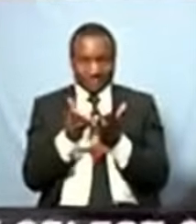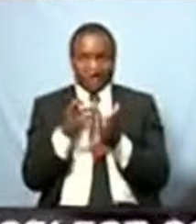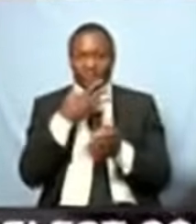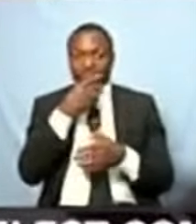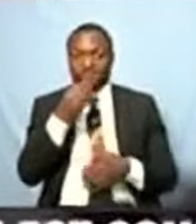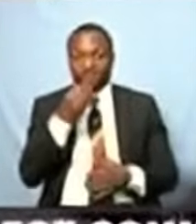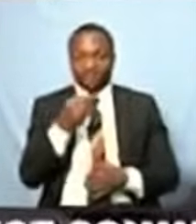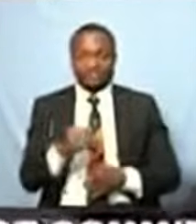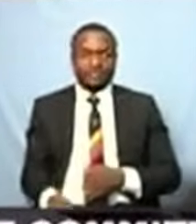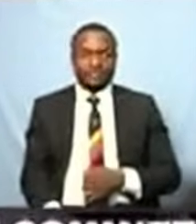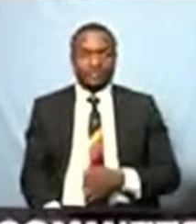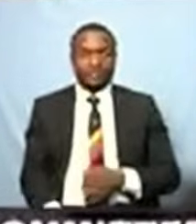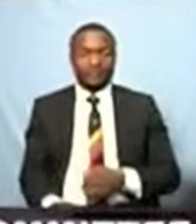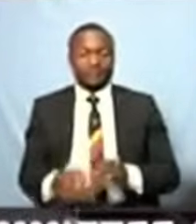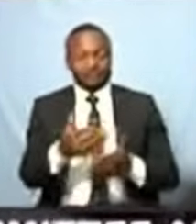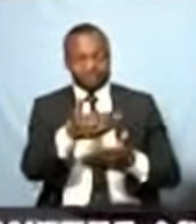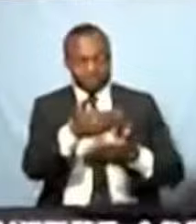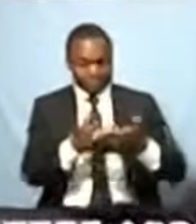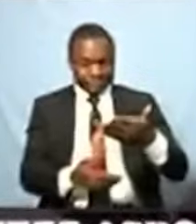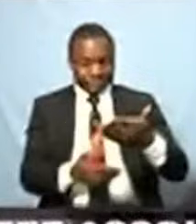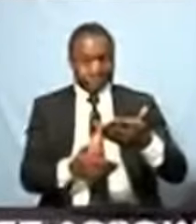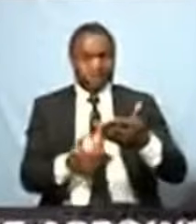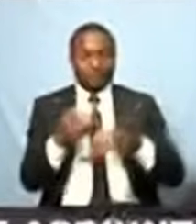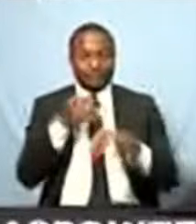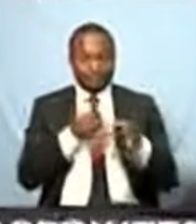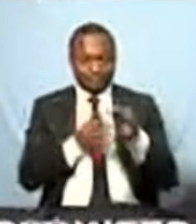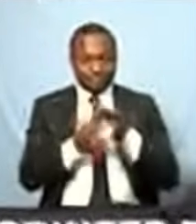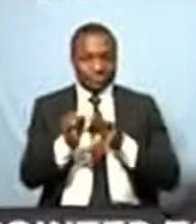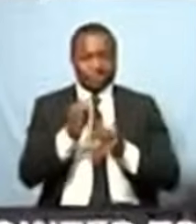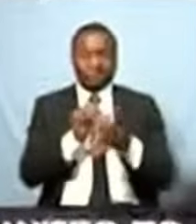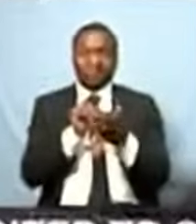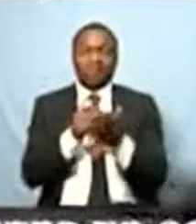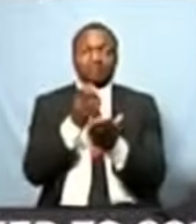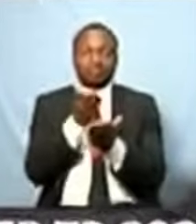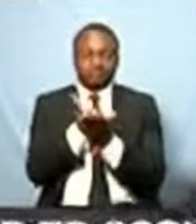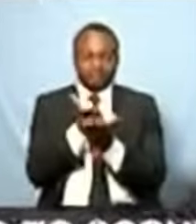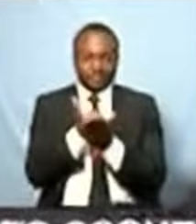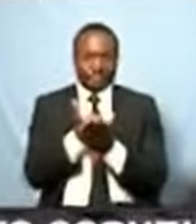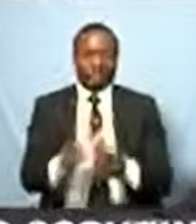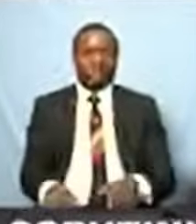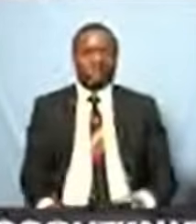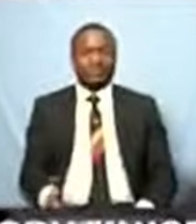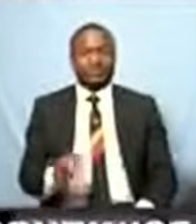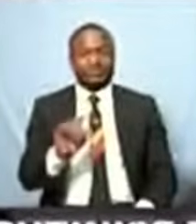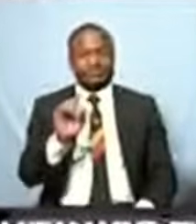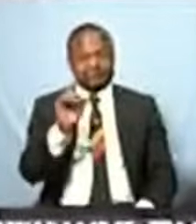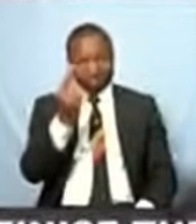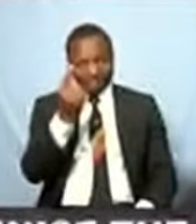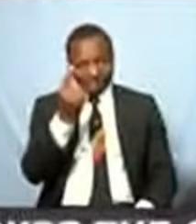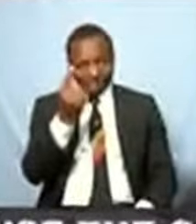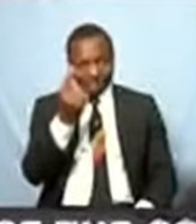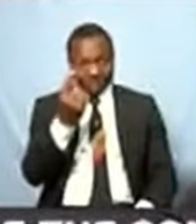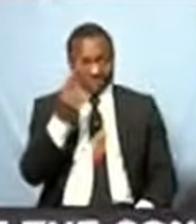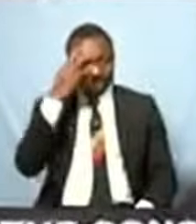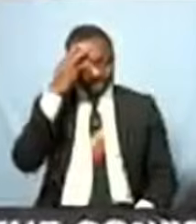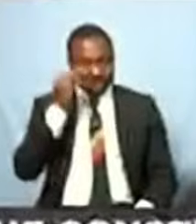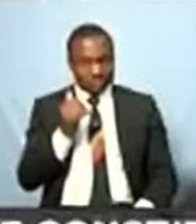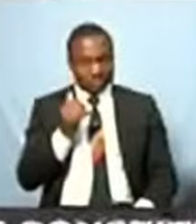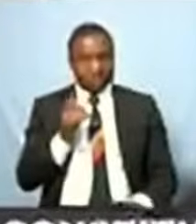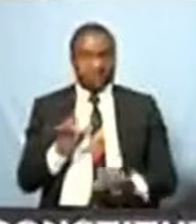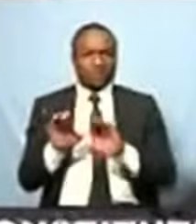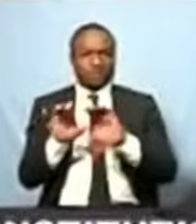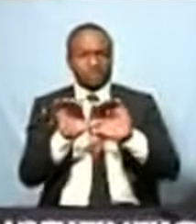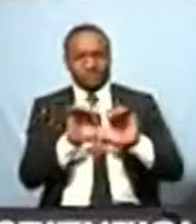Commission. The following are the justifications for this proposal. First of all, why do we want to do